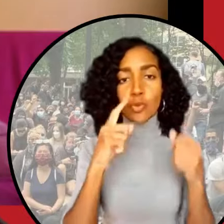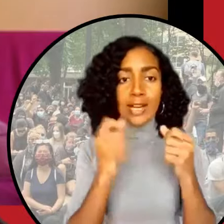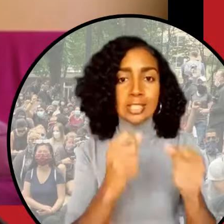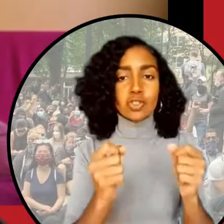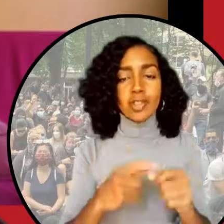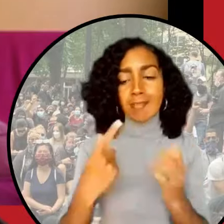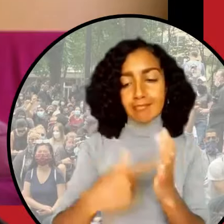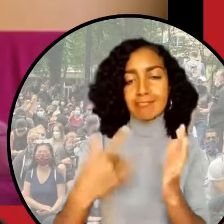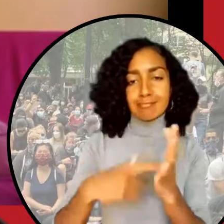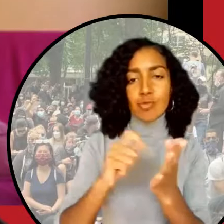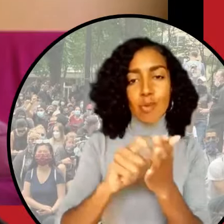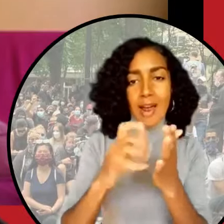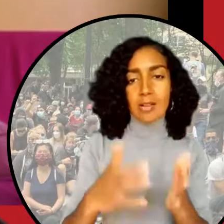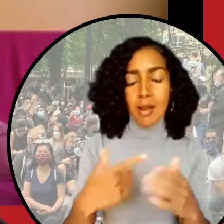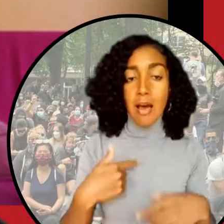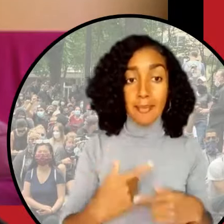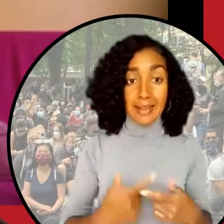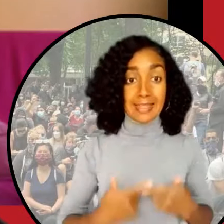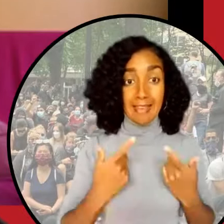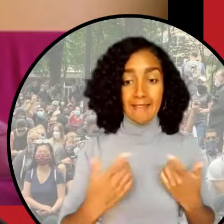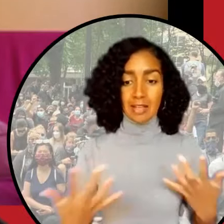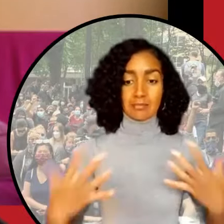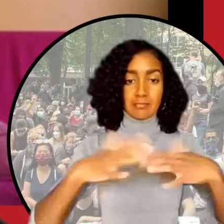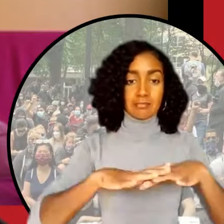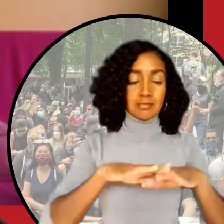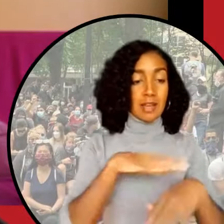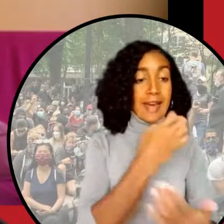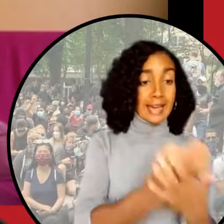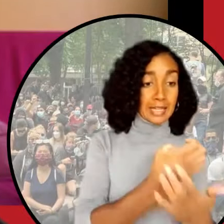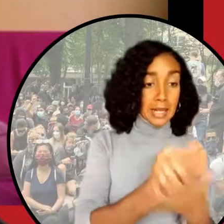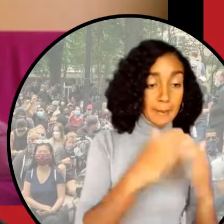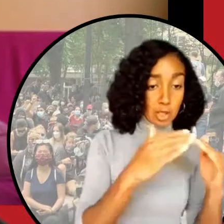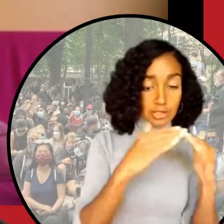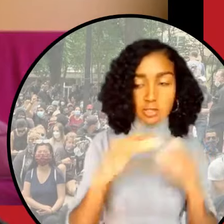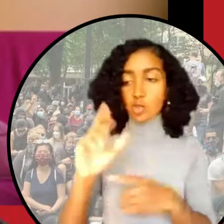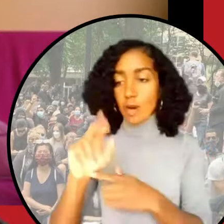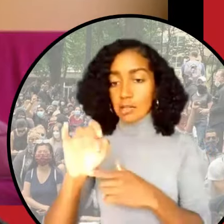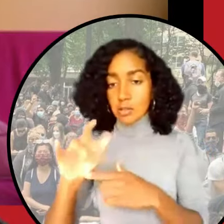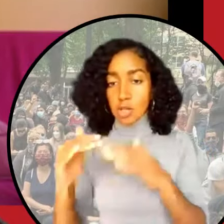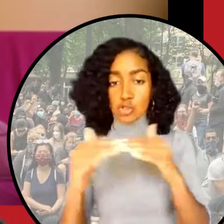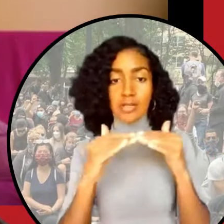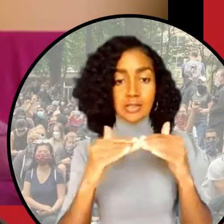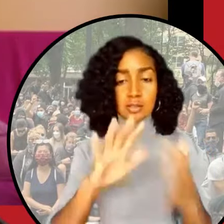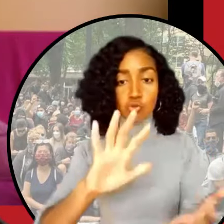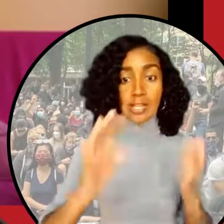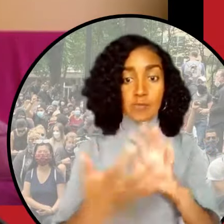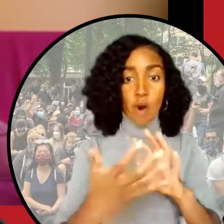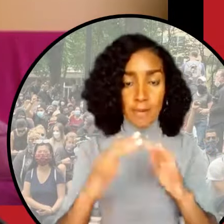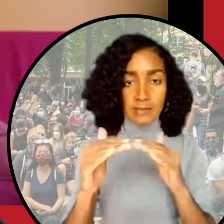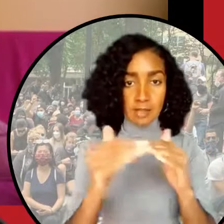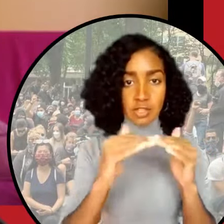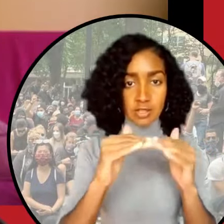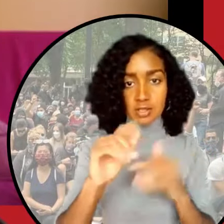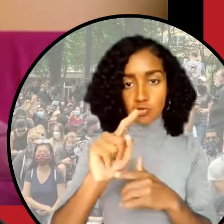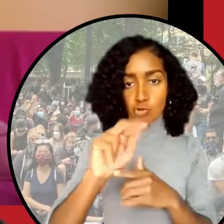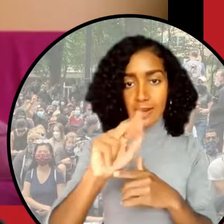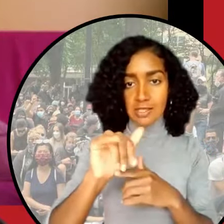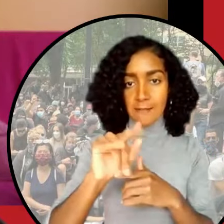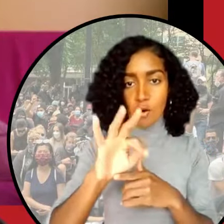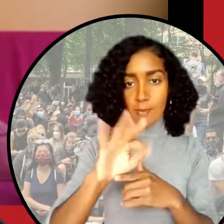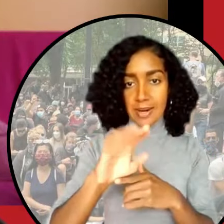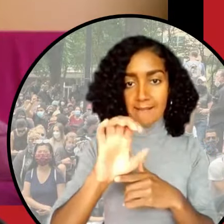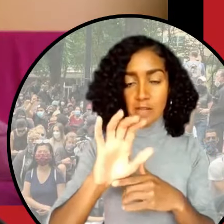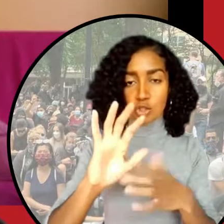the intersection of racial justice, economic justice, and transformative justice movements. I'm the founding director of Vision Change